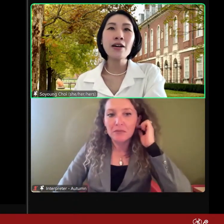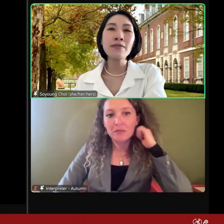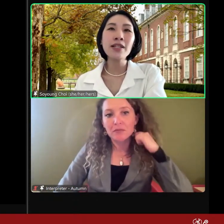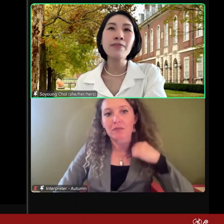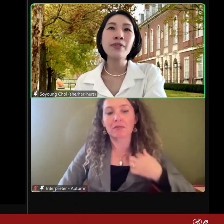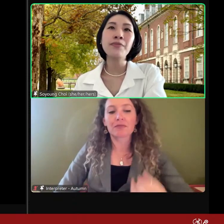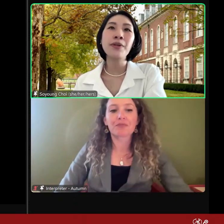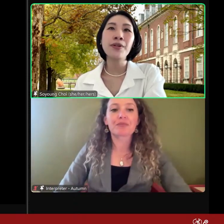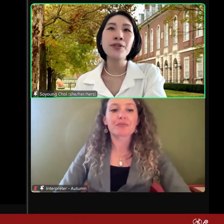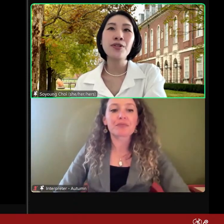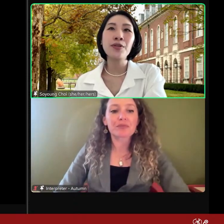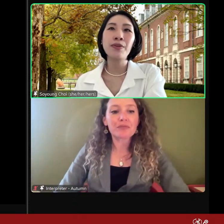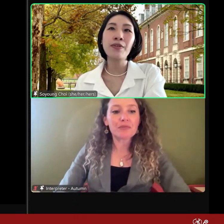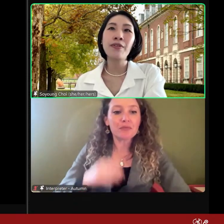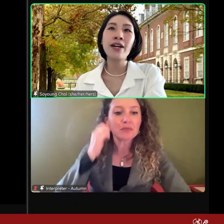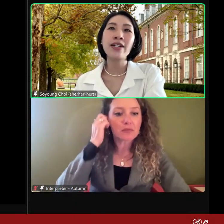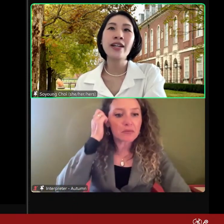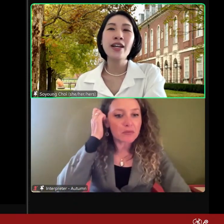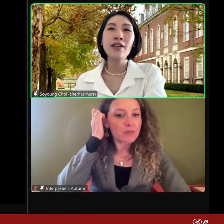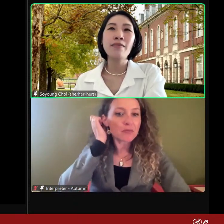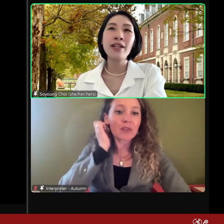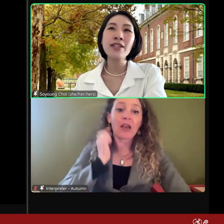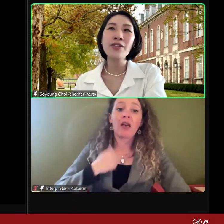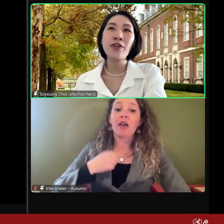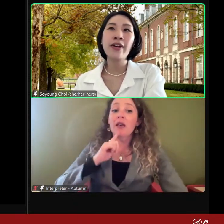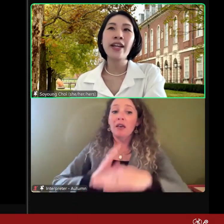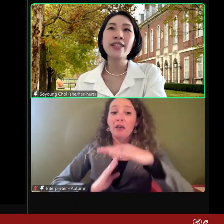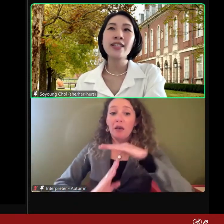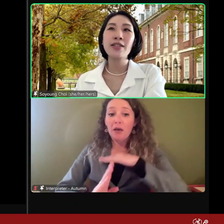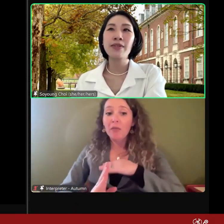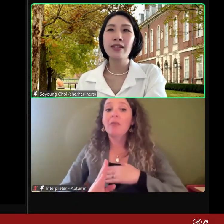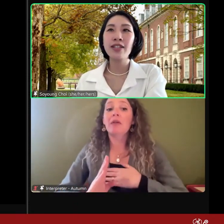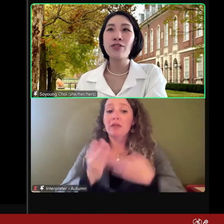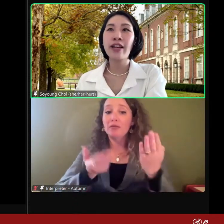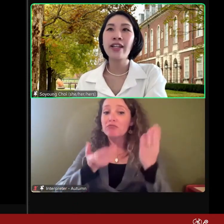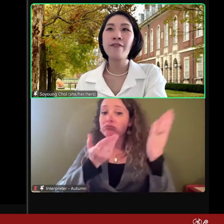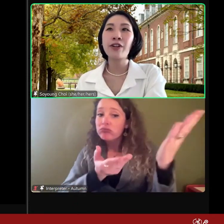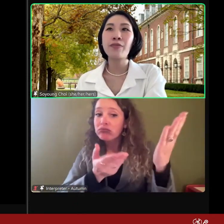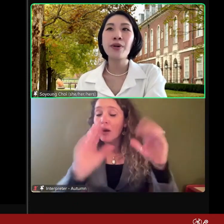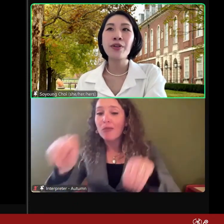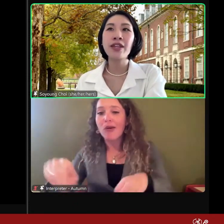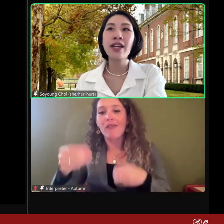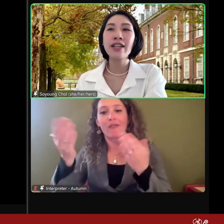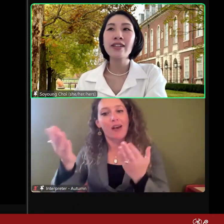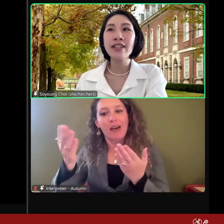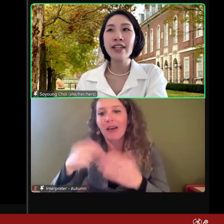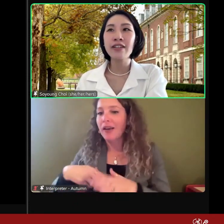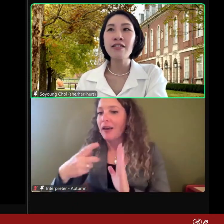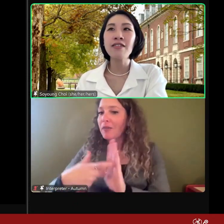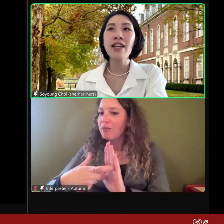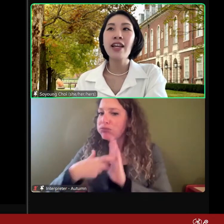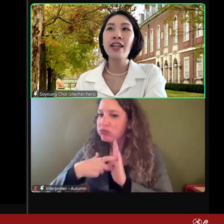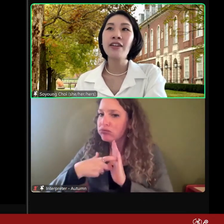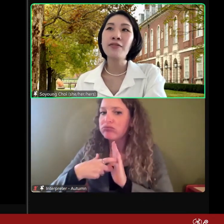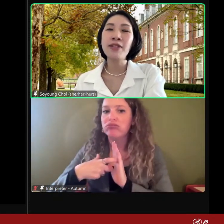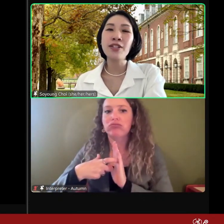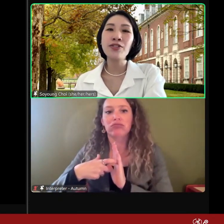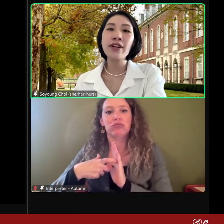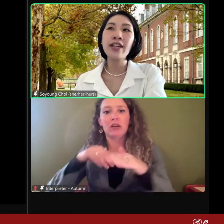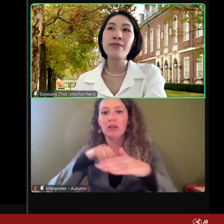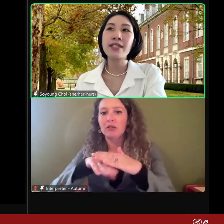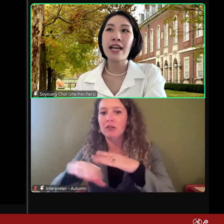And I humbly propose to provide mandatory accessibility training for both clinical